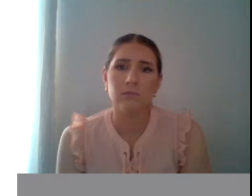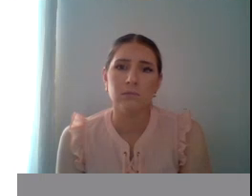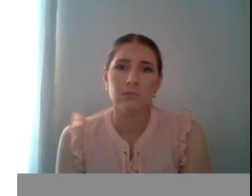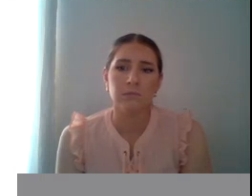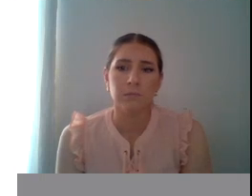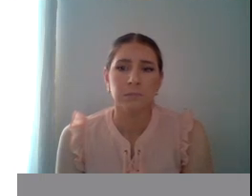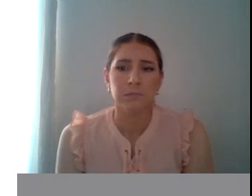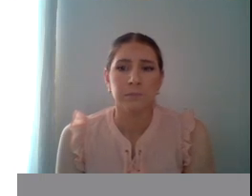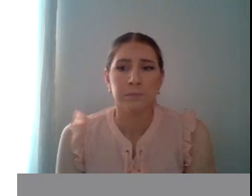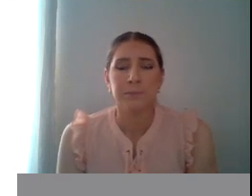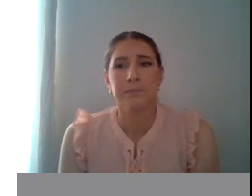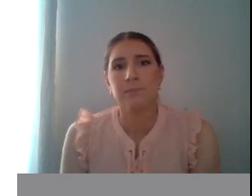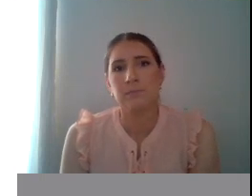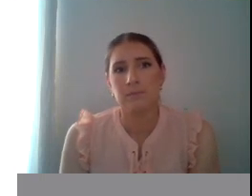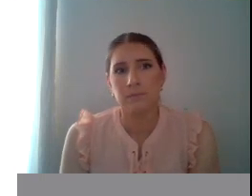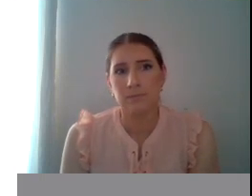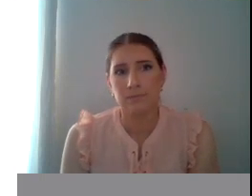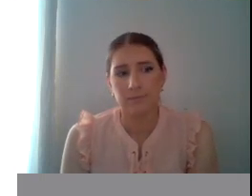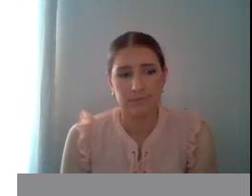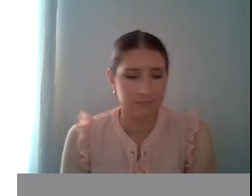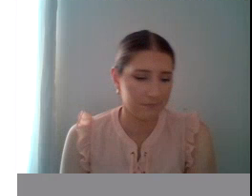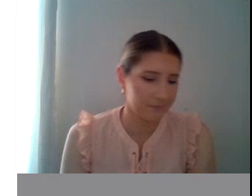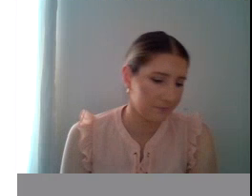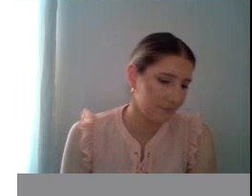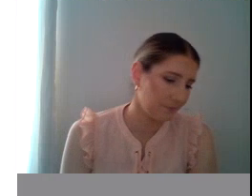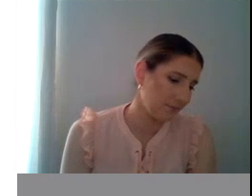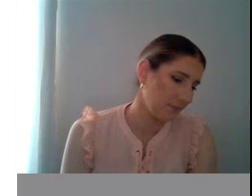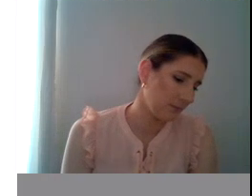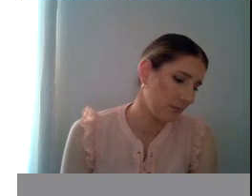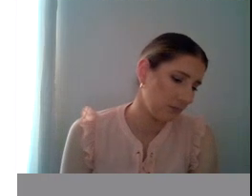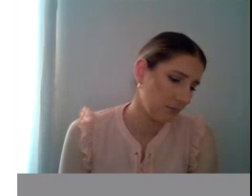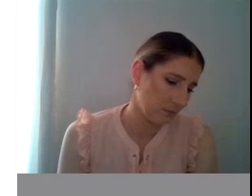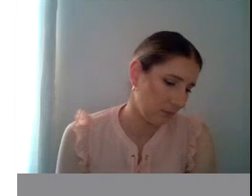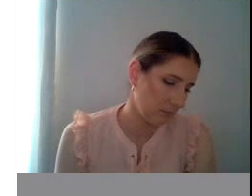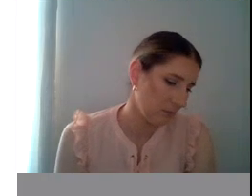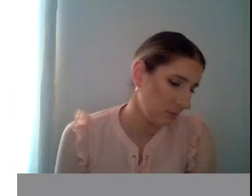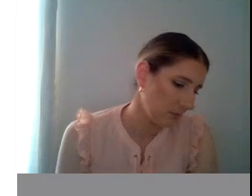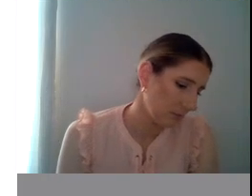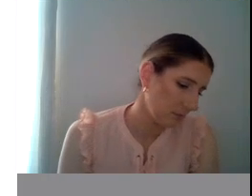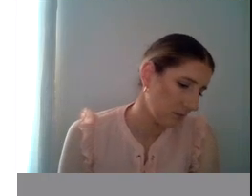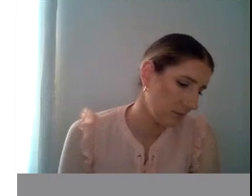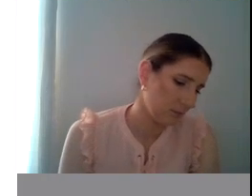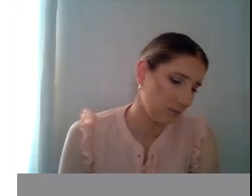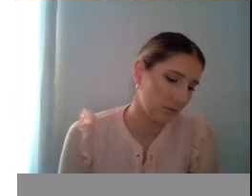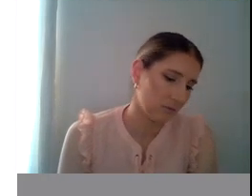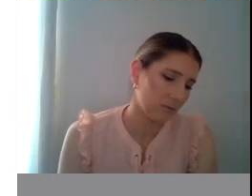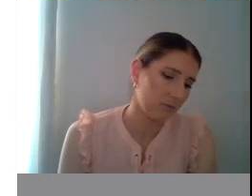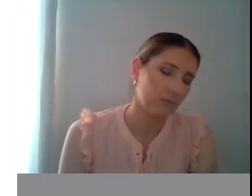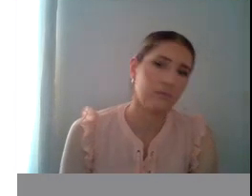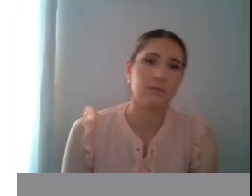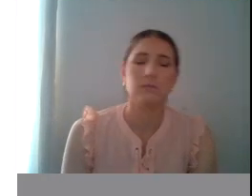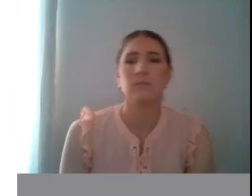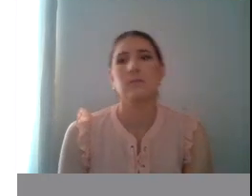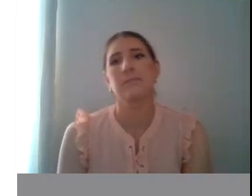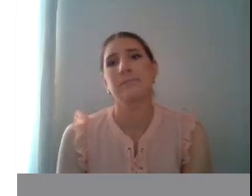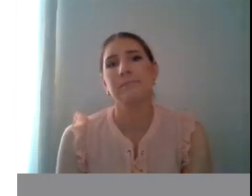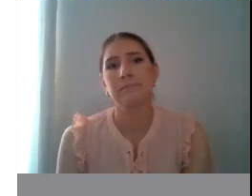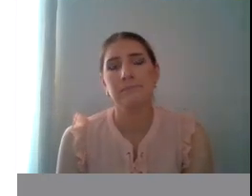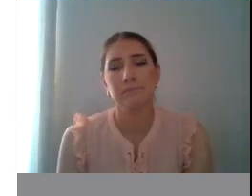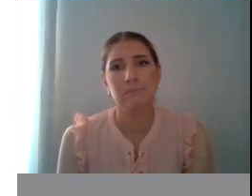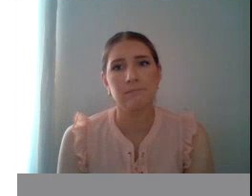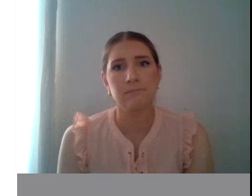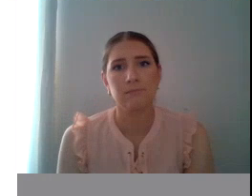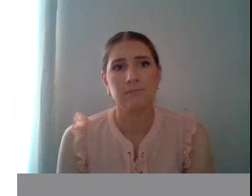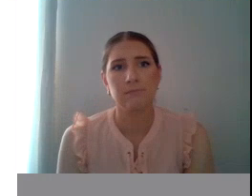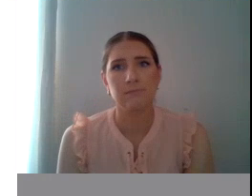specific states, to kind of more get into deeper understanding of how these barriers may differ in different geographical regions. And adopting